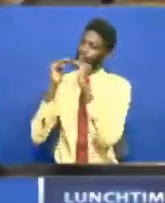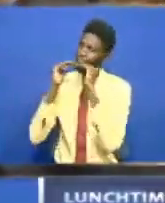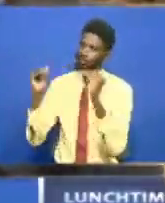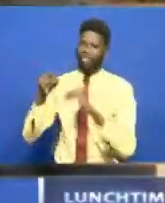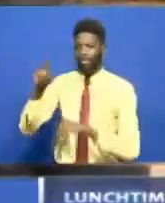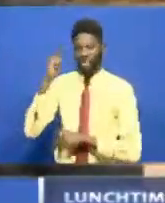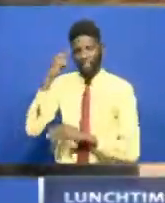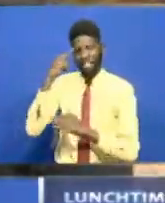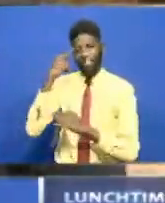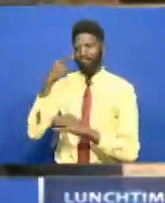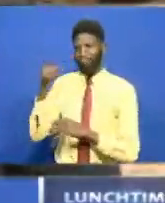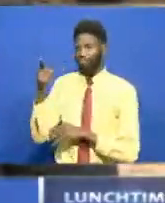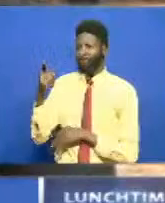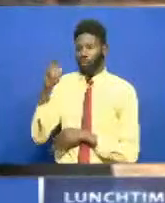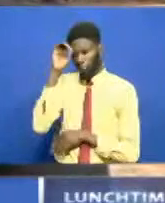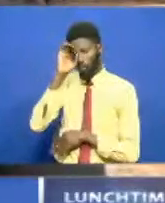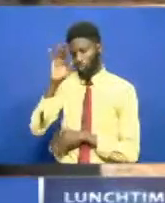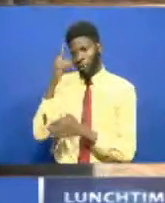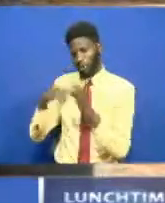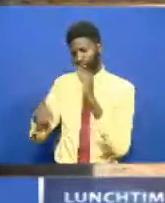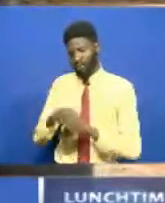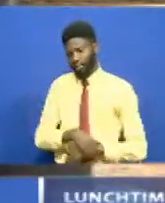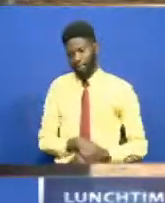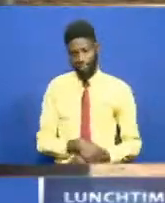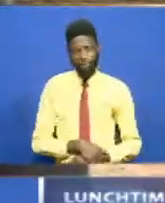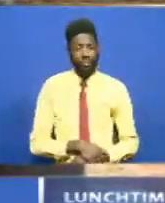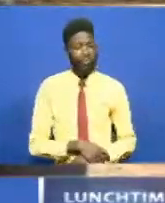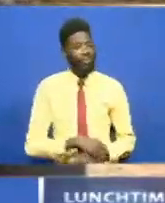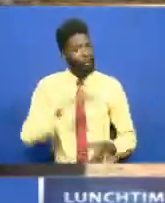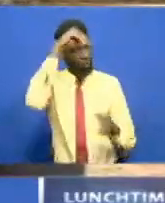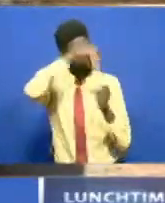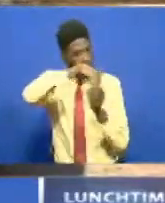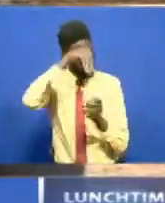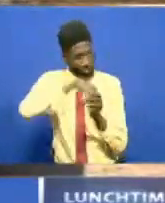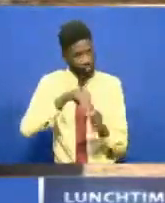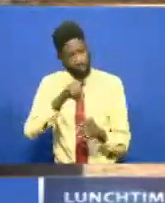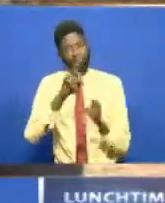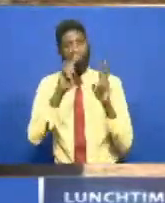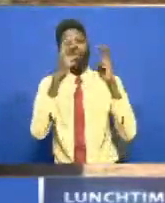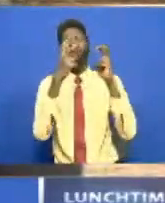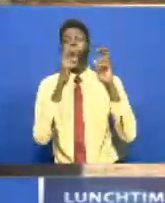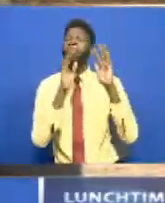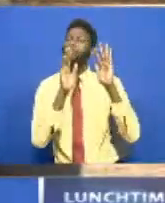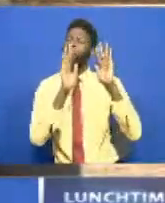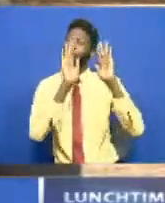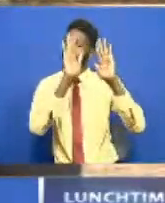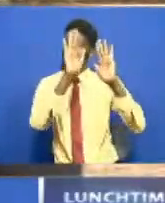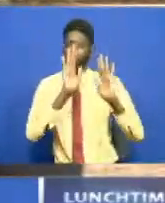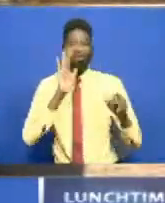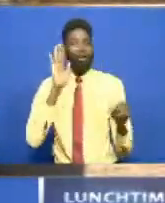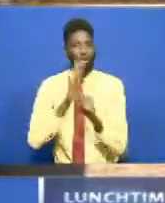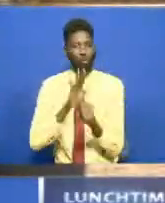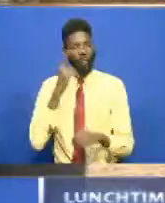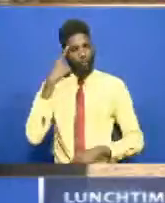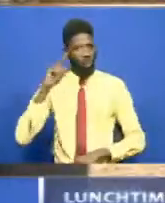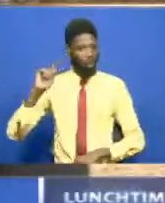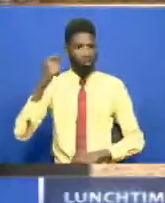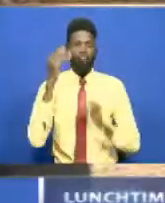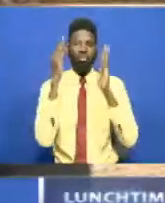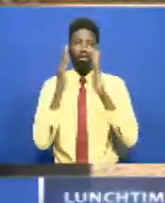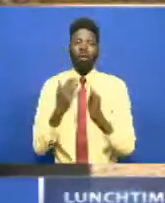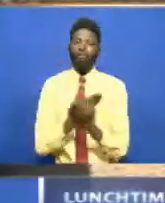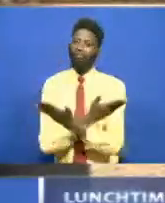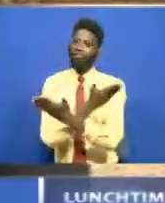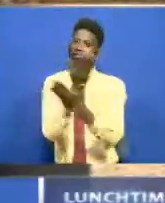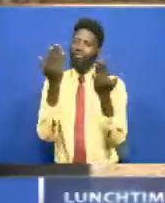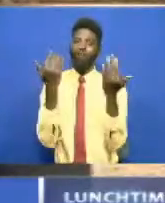on that? Inclusivity is a matter that is very important to Kenyans right now, because we